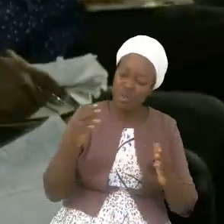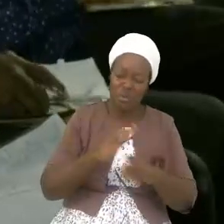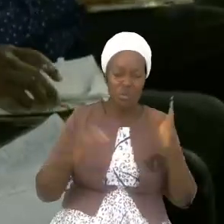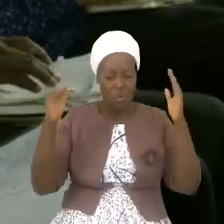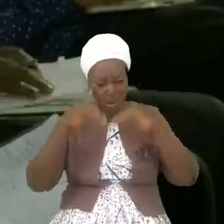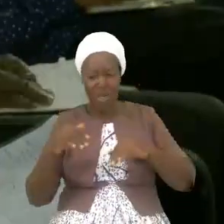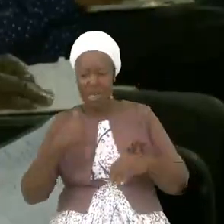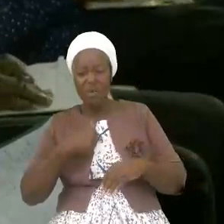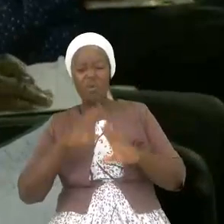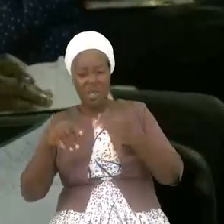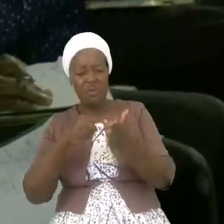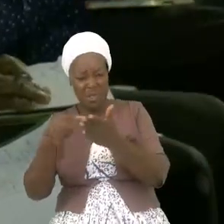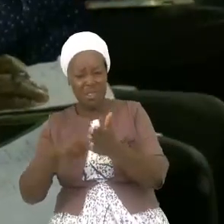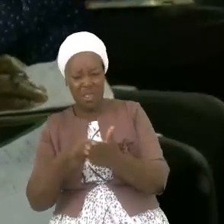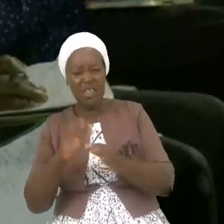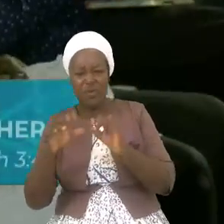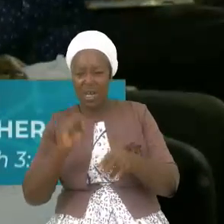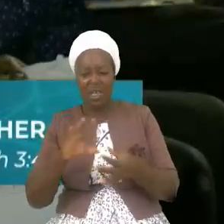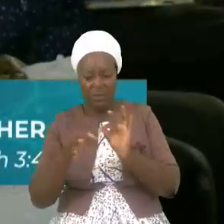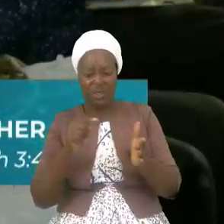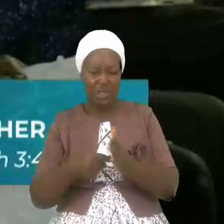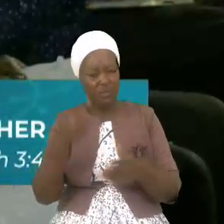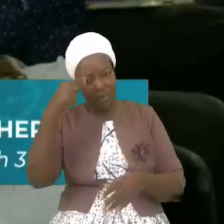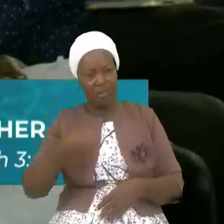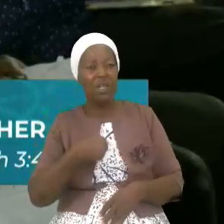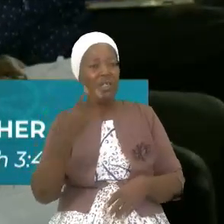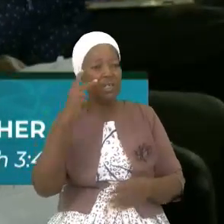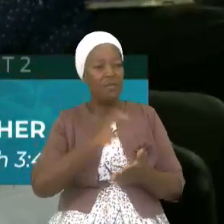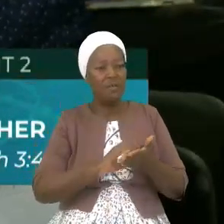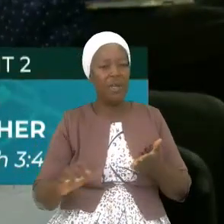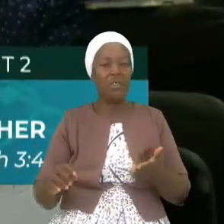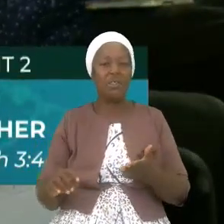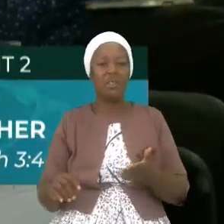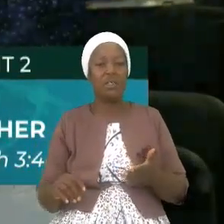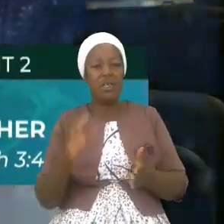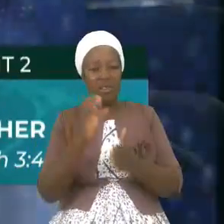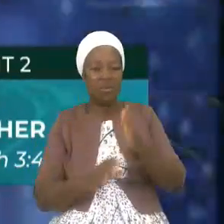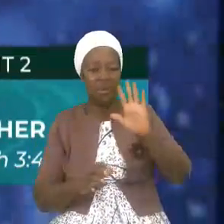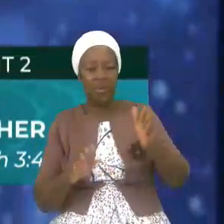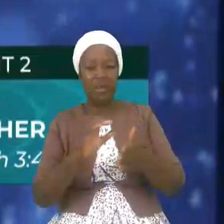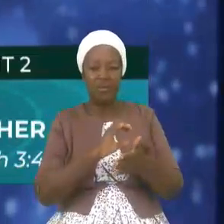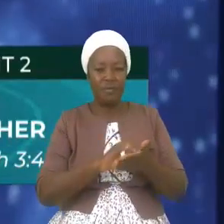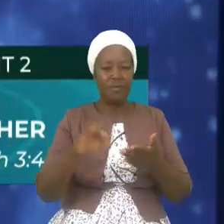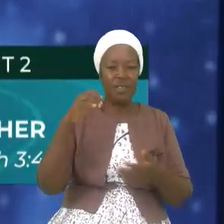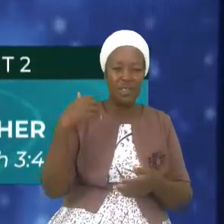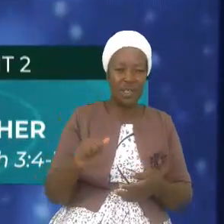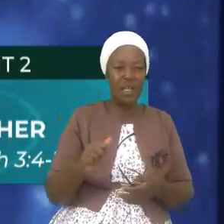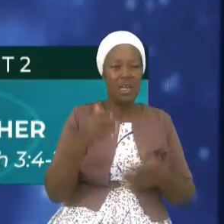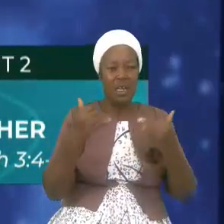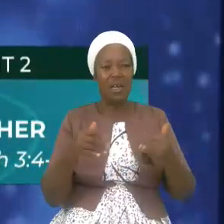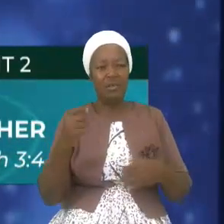10. Now the queen, by reason of the words of the king and his